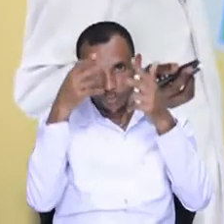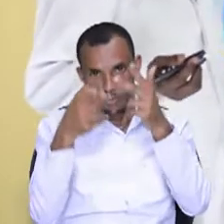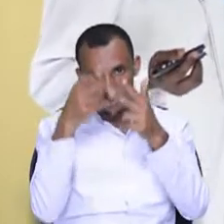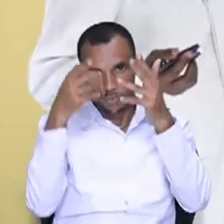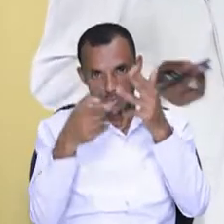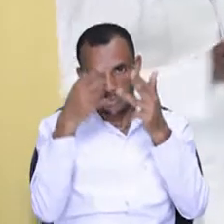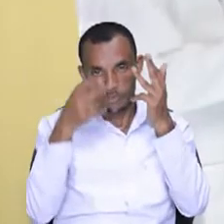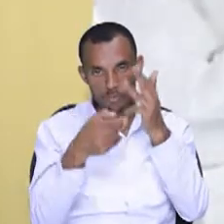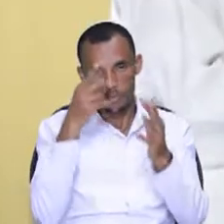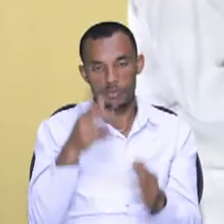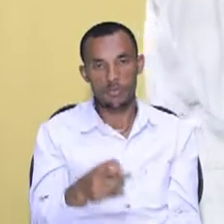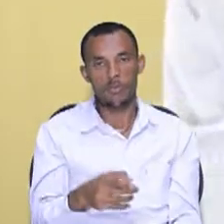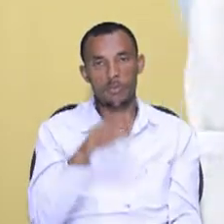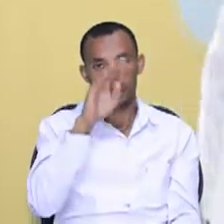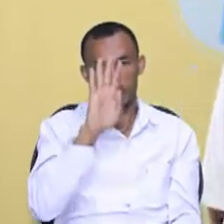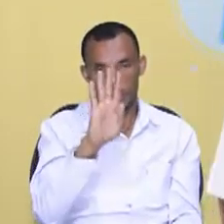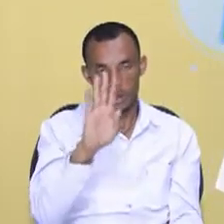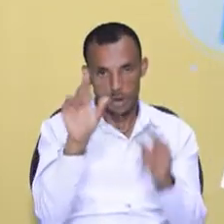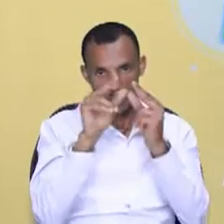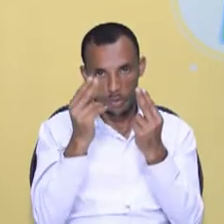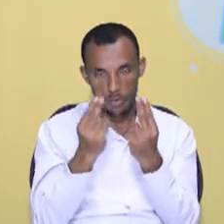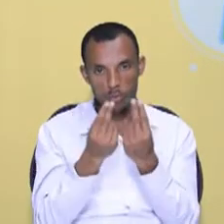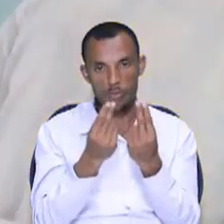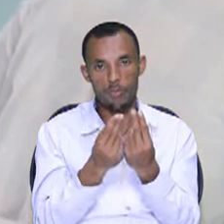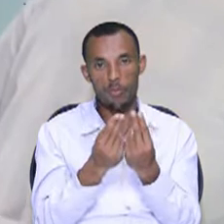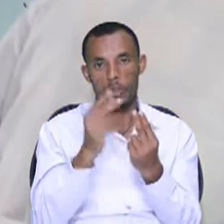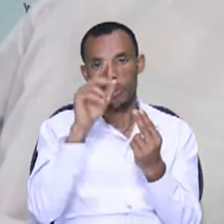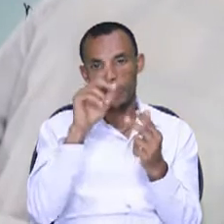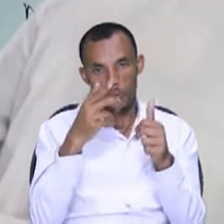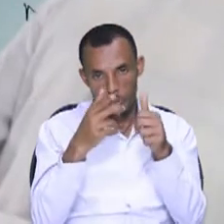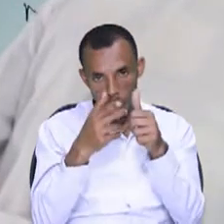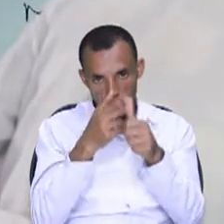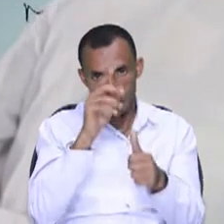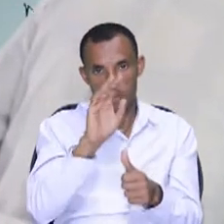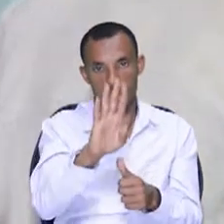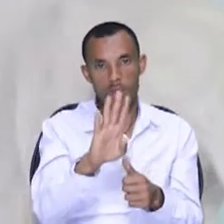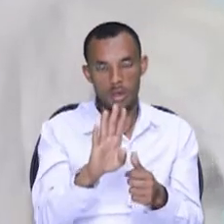numerals. So B group from